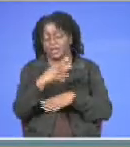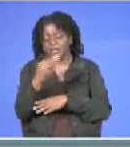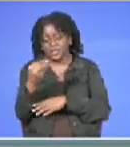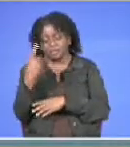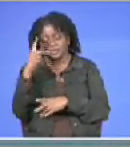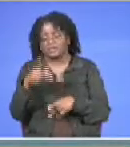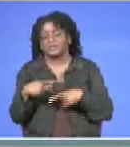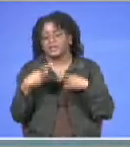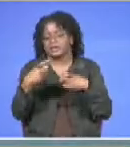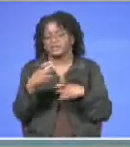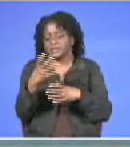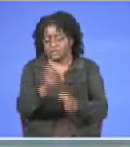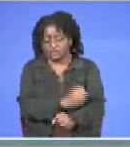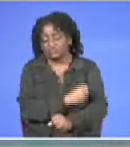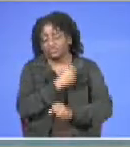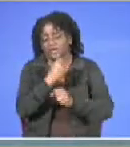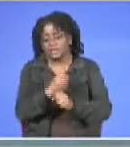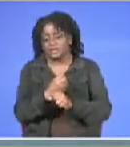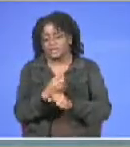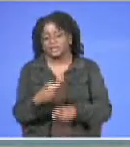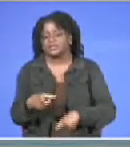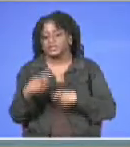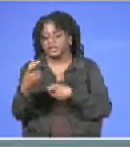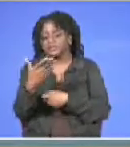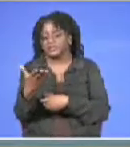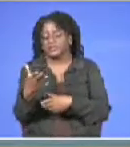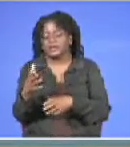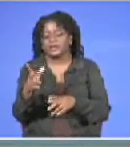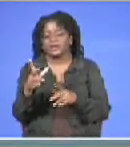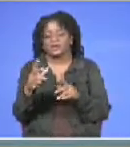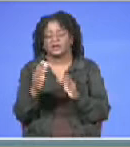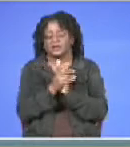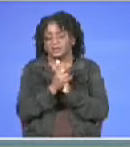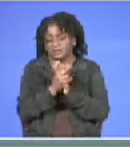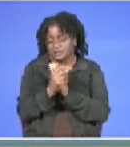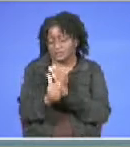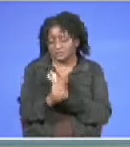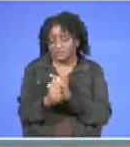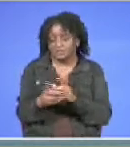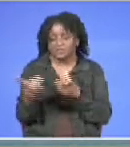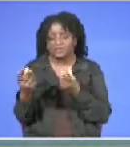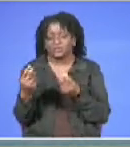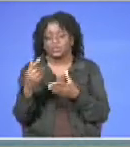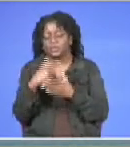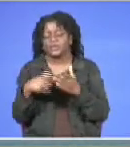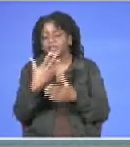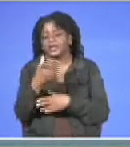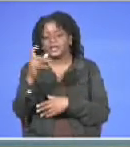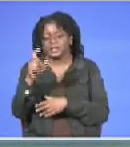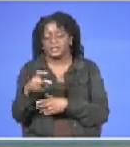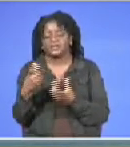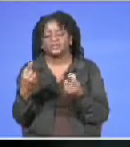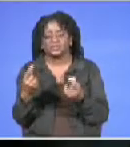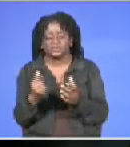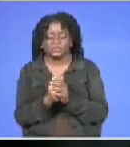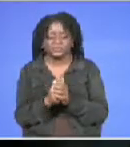gifts, to lend their creativity, to lend all that they had to do what others simply walked by and